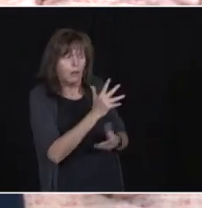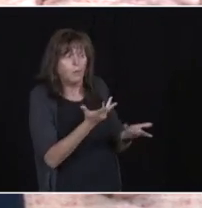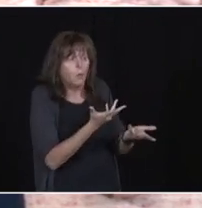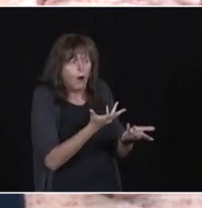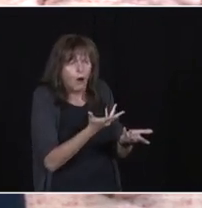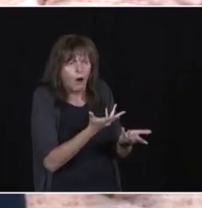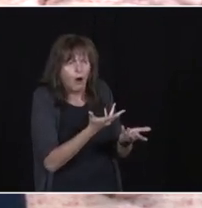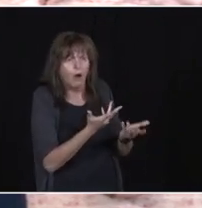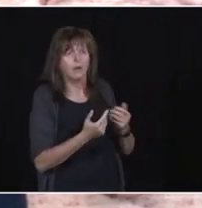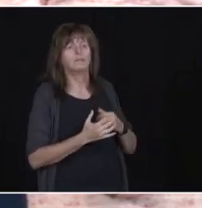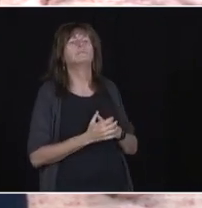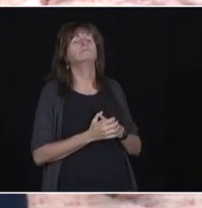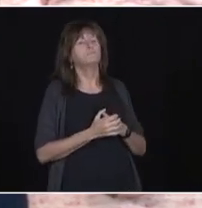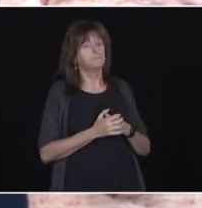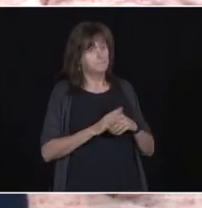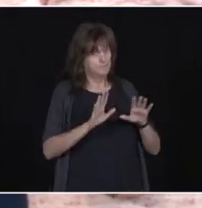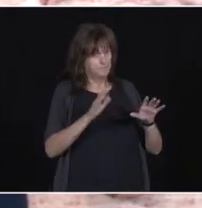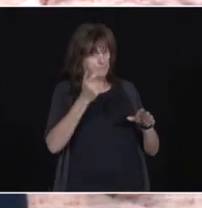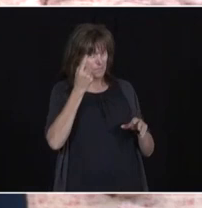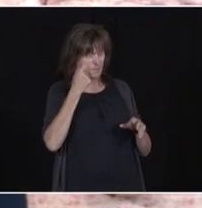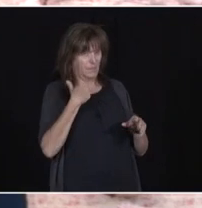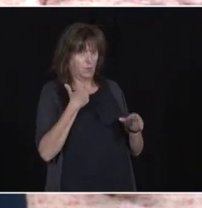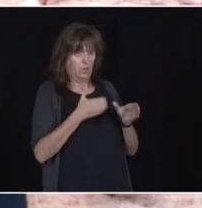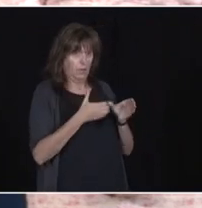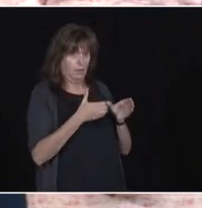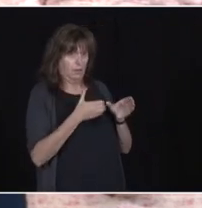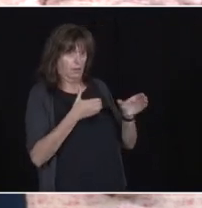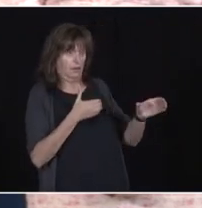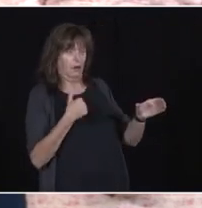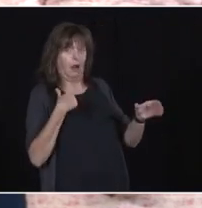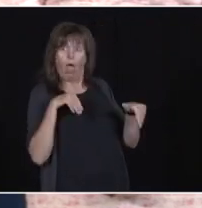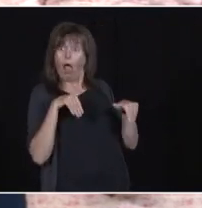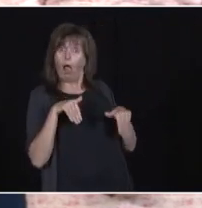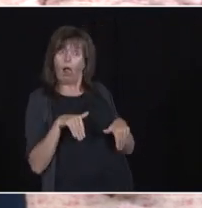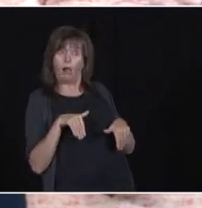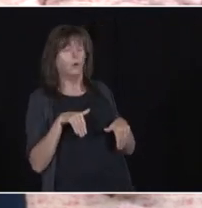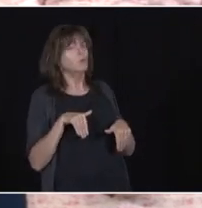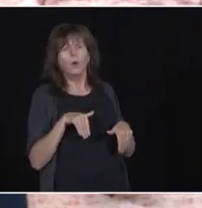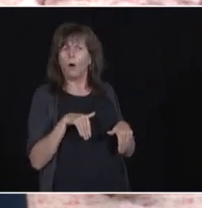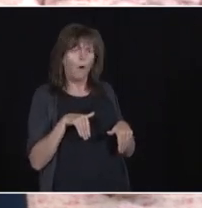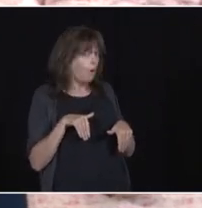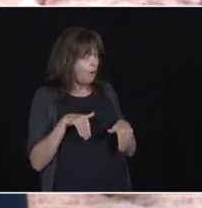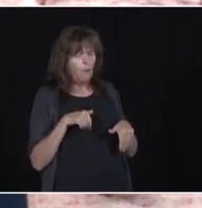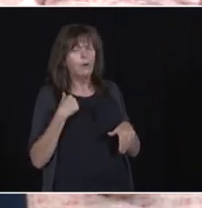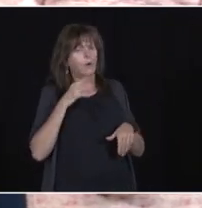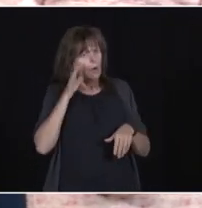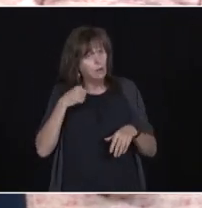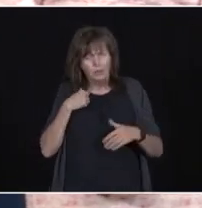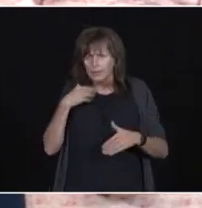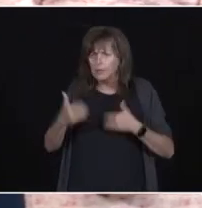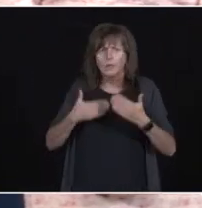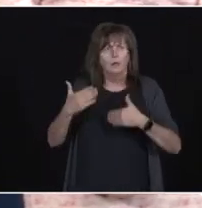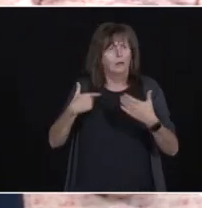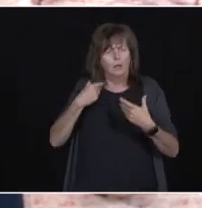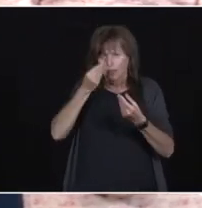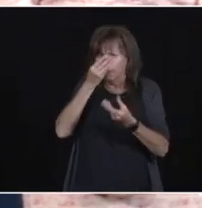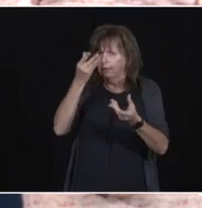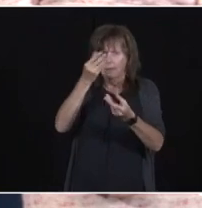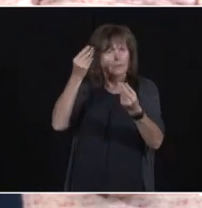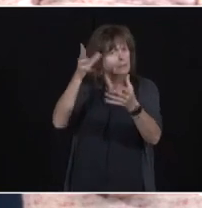continue improving the system as we have been. Our great announcements last week and this week about building new